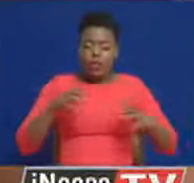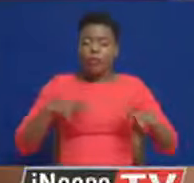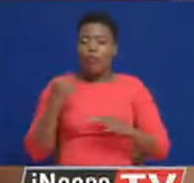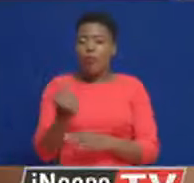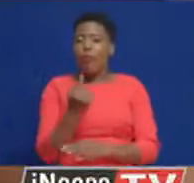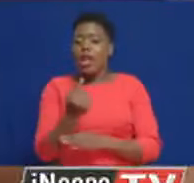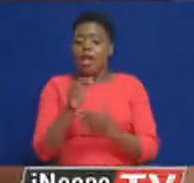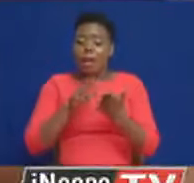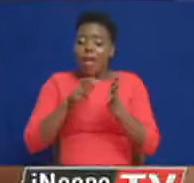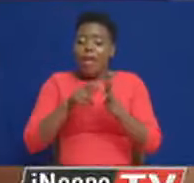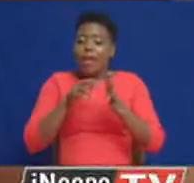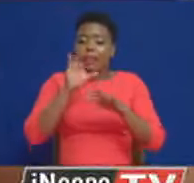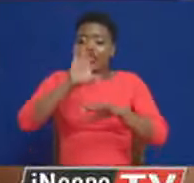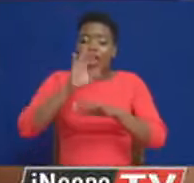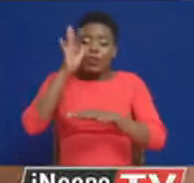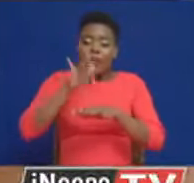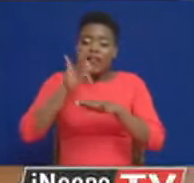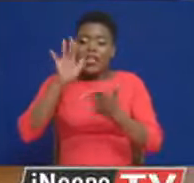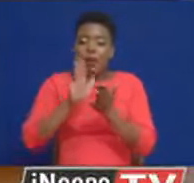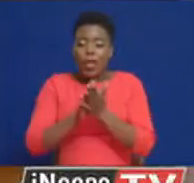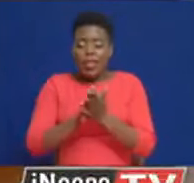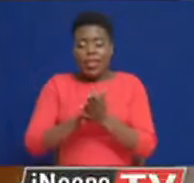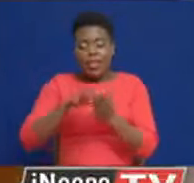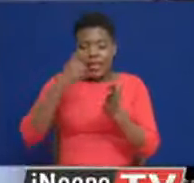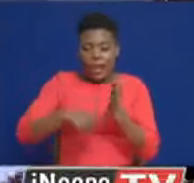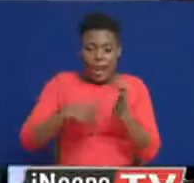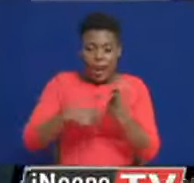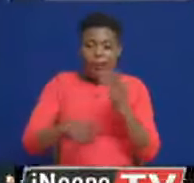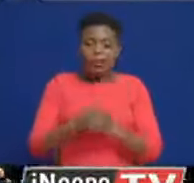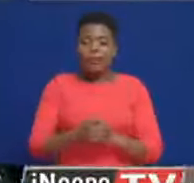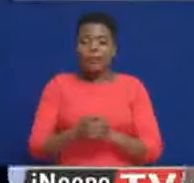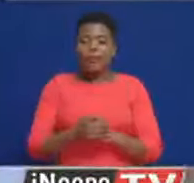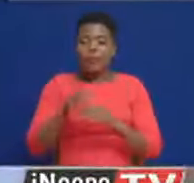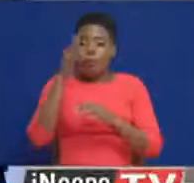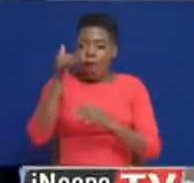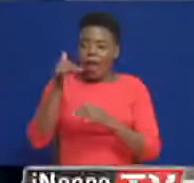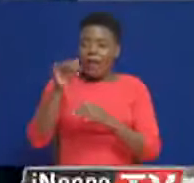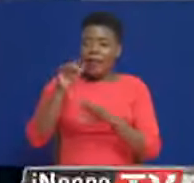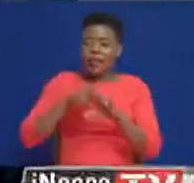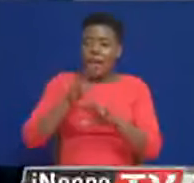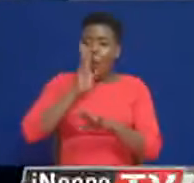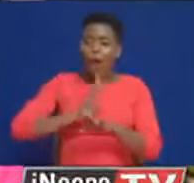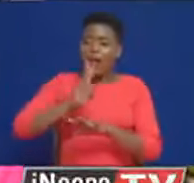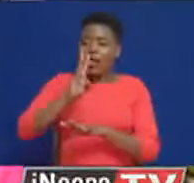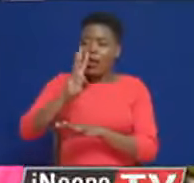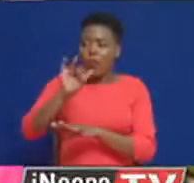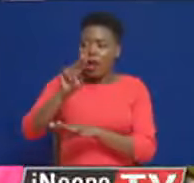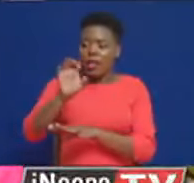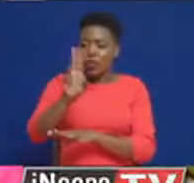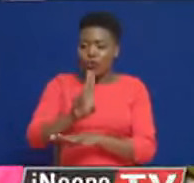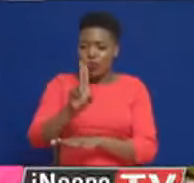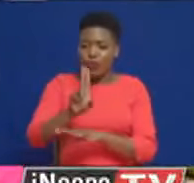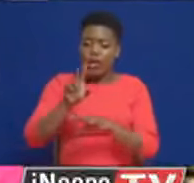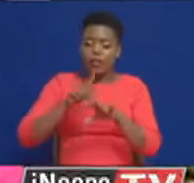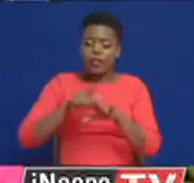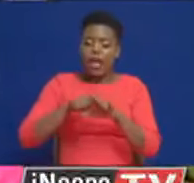the proposed tax increase on bread and wine that is used during Holy Communion.